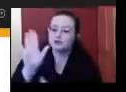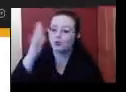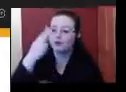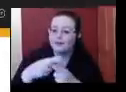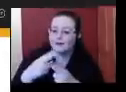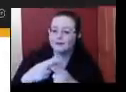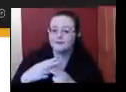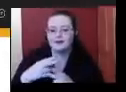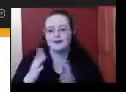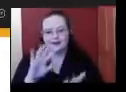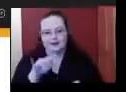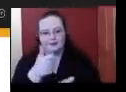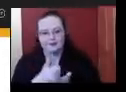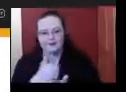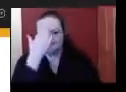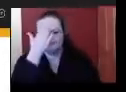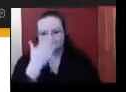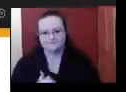Son, Holy Spirit. Amen.